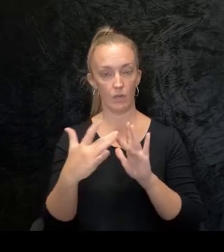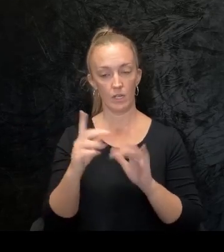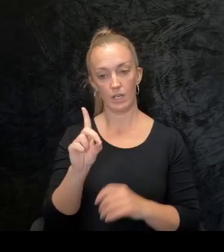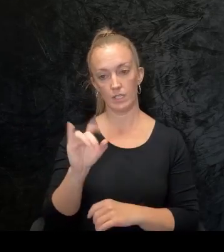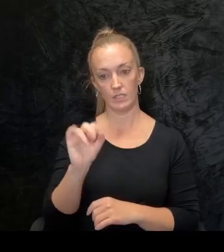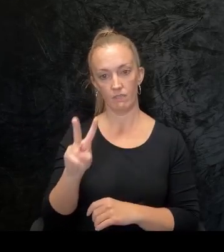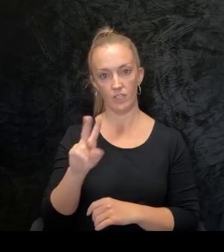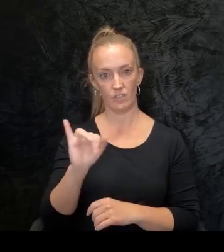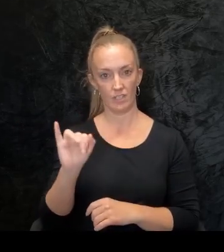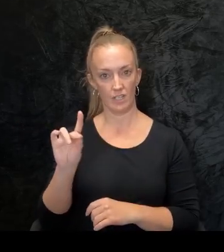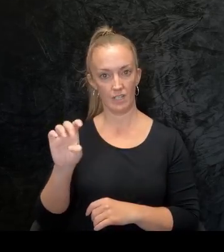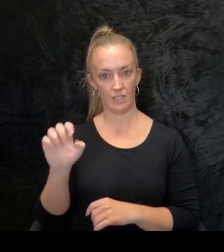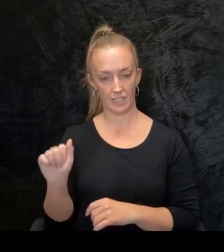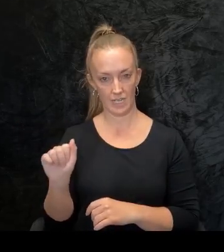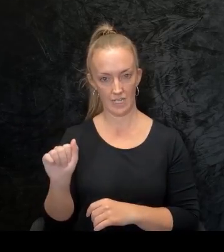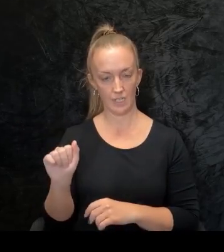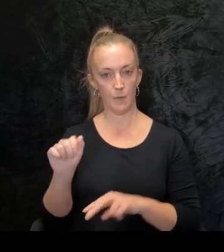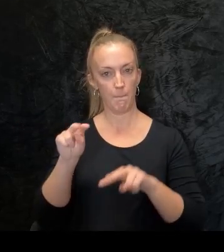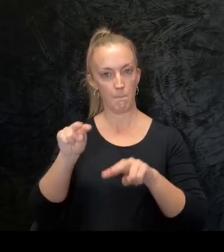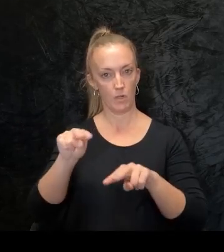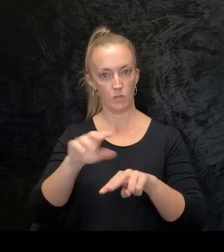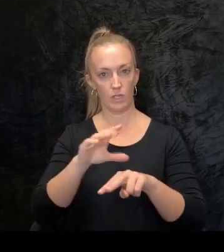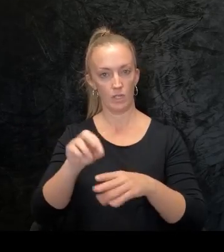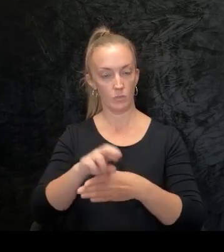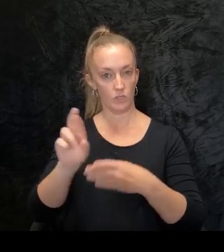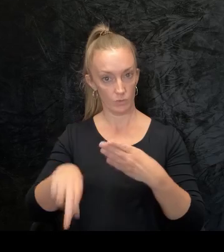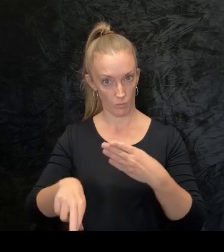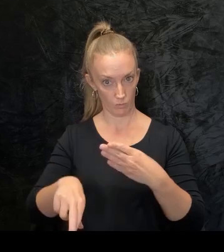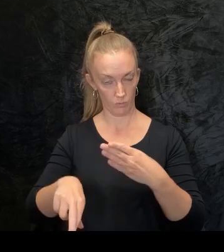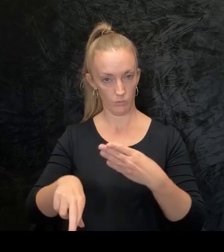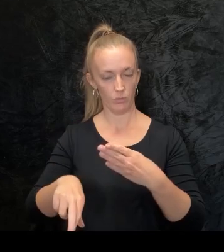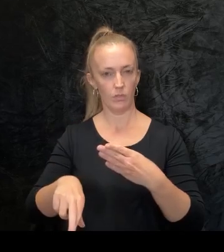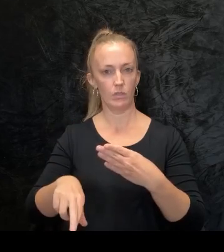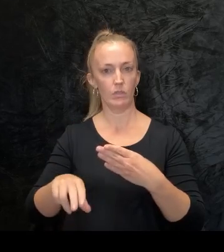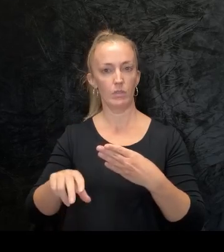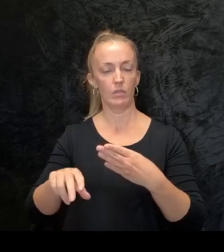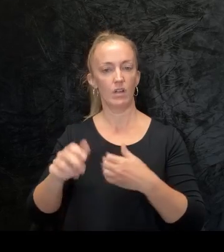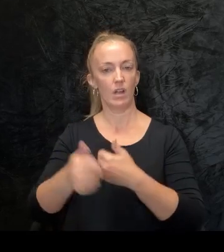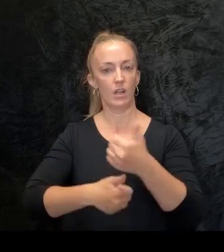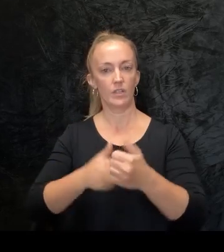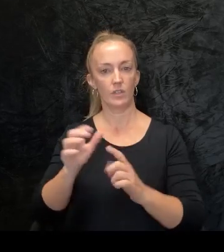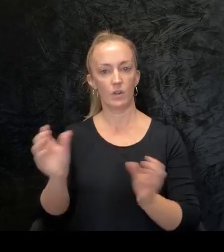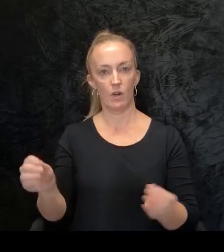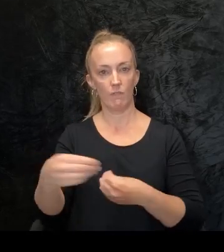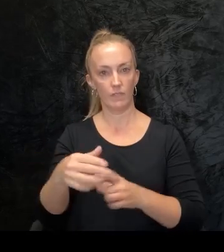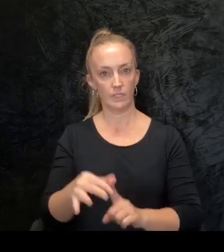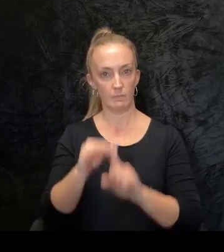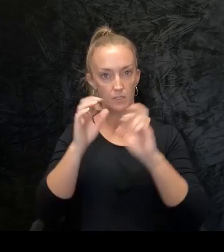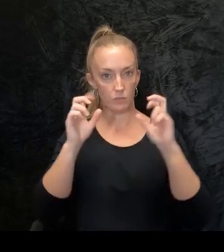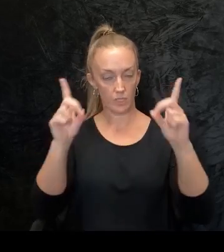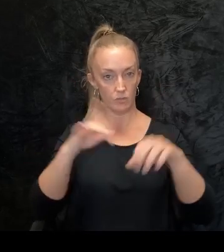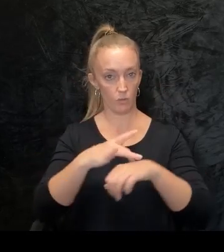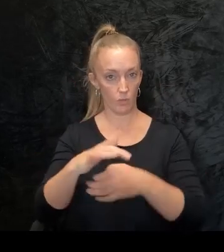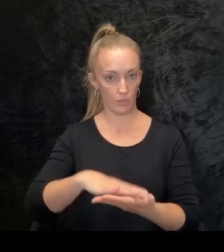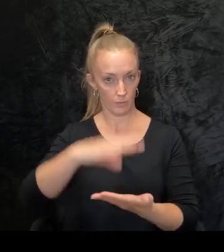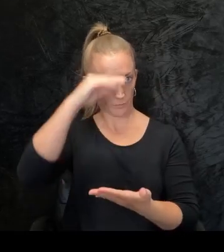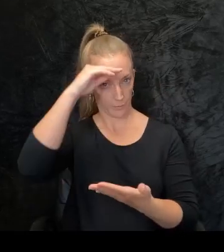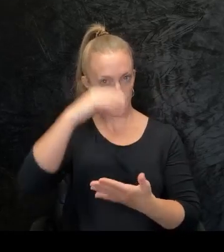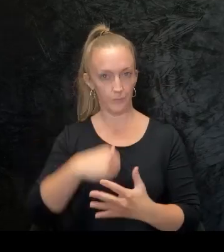of IDEA Monitoring and Results in the Office of Special Education and Early Learning.